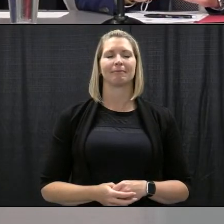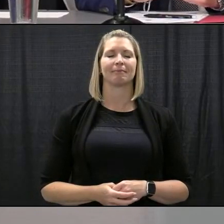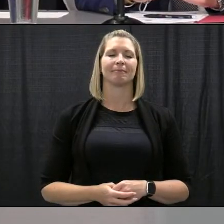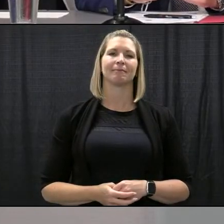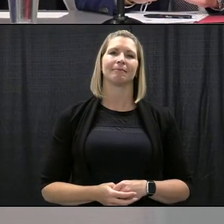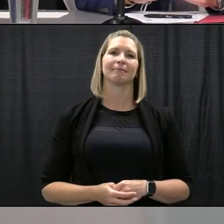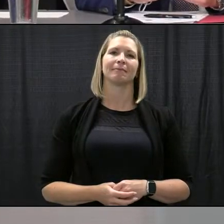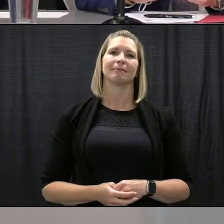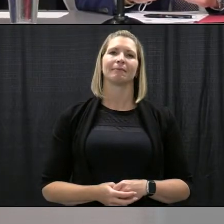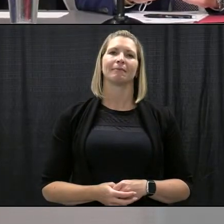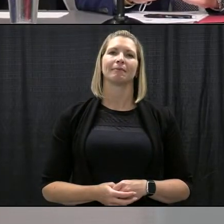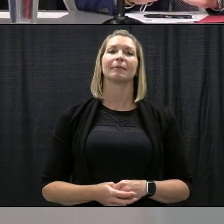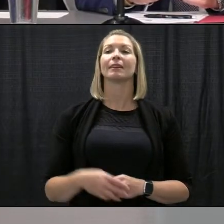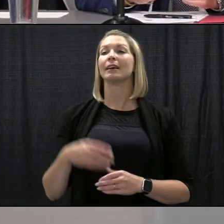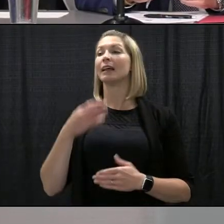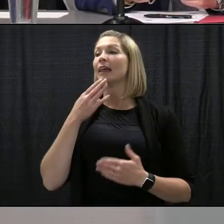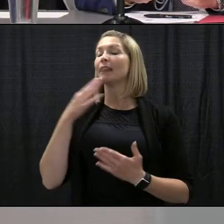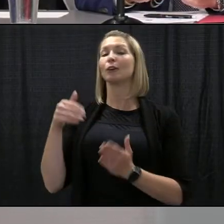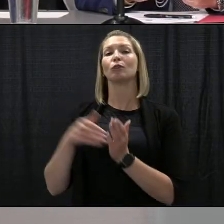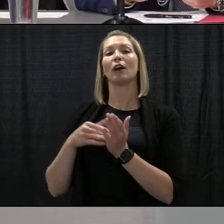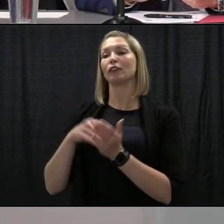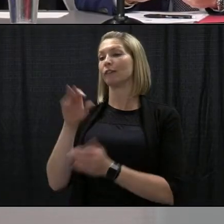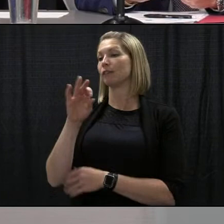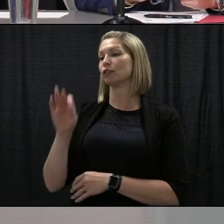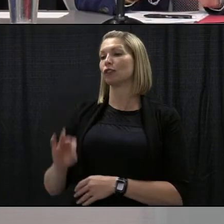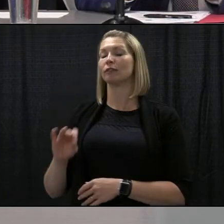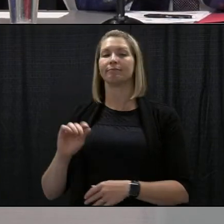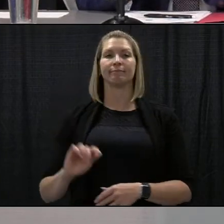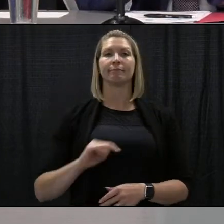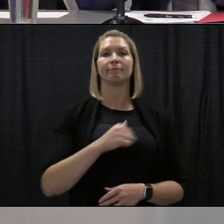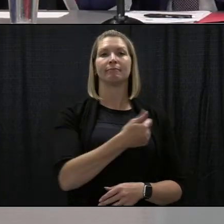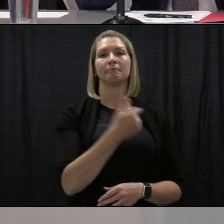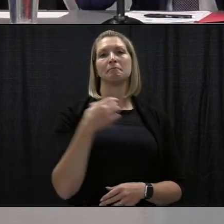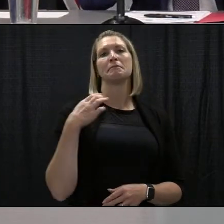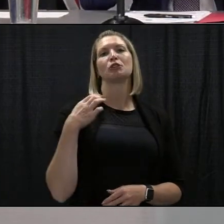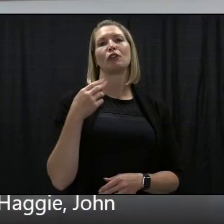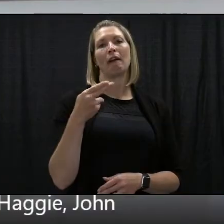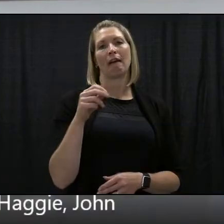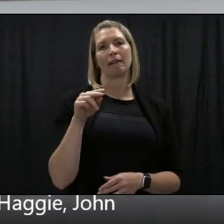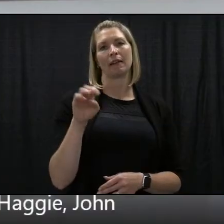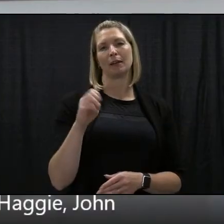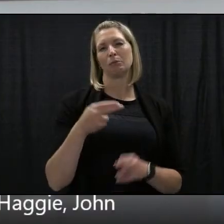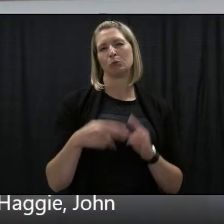Well, thank you, Dr. Fitzgerald. I'll now turn things over to Minister Haggie for some brief remarks.